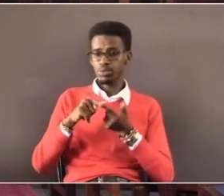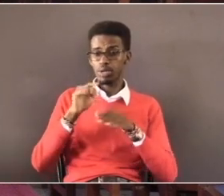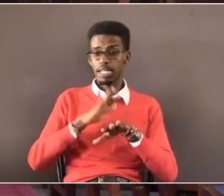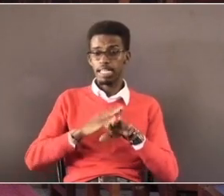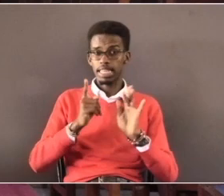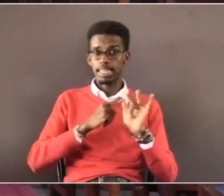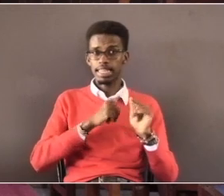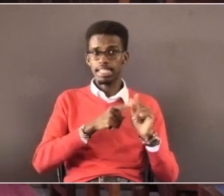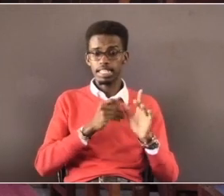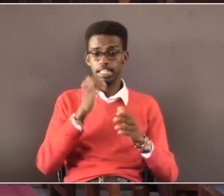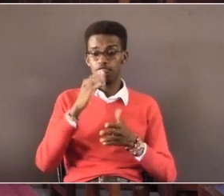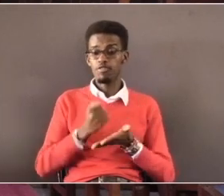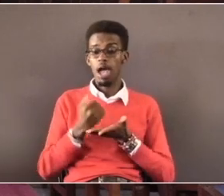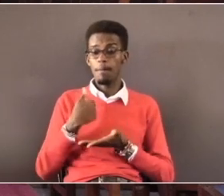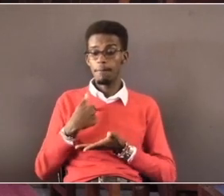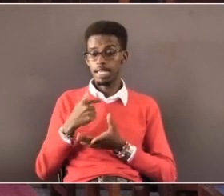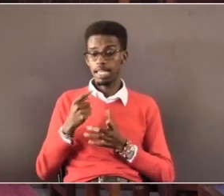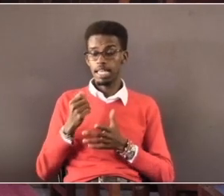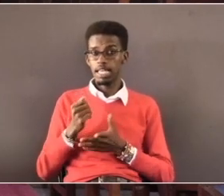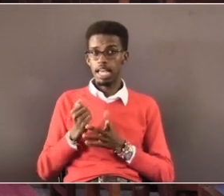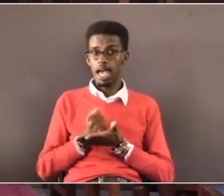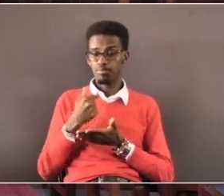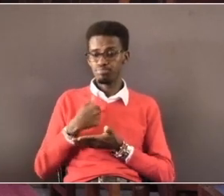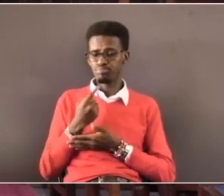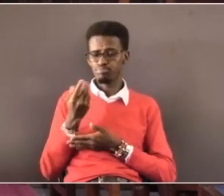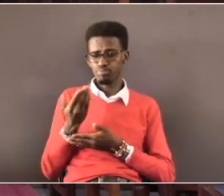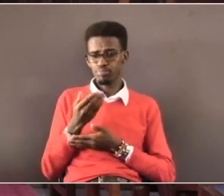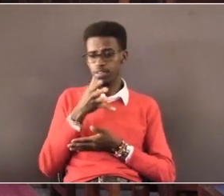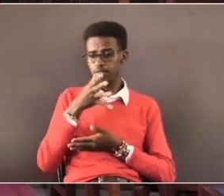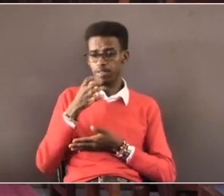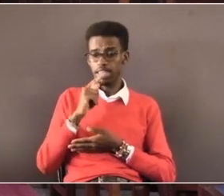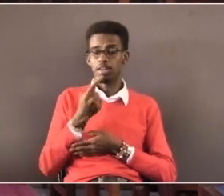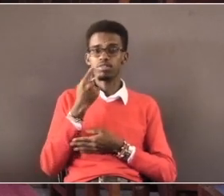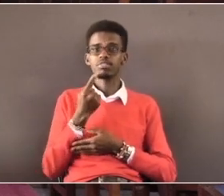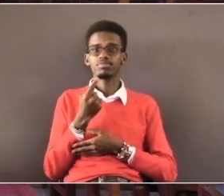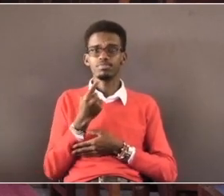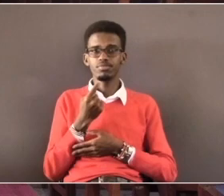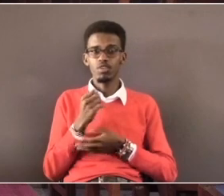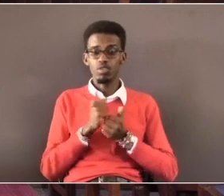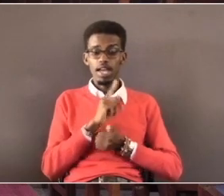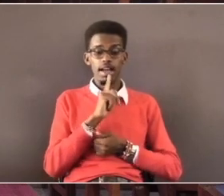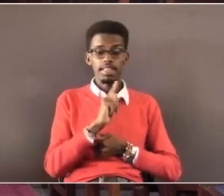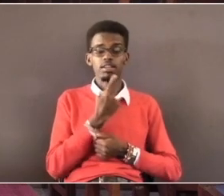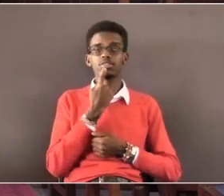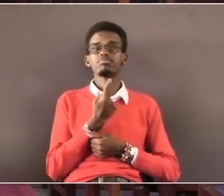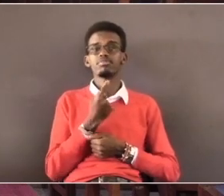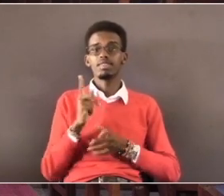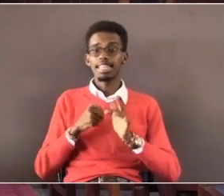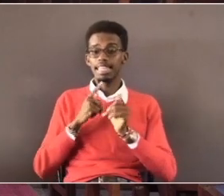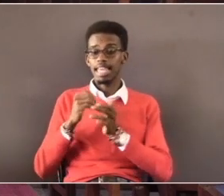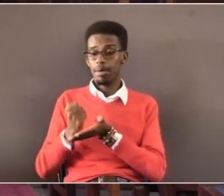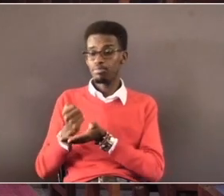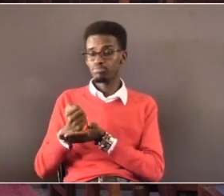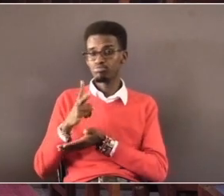least, ukinisaidia, if you help me with just 50,000, if you help me with just 100,000, if you help me